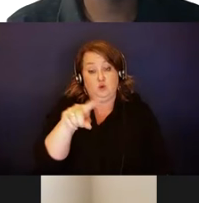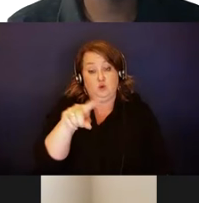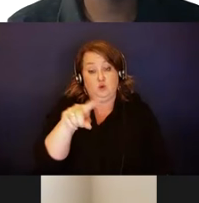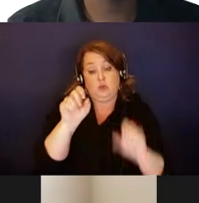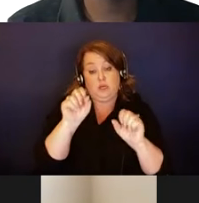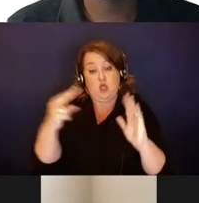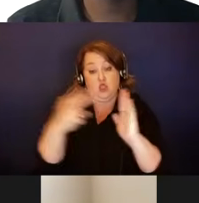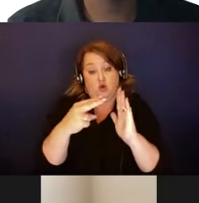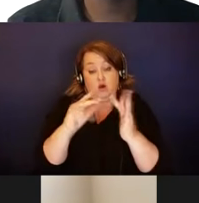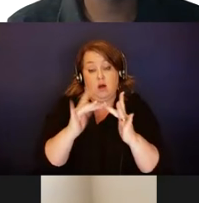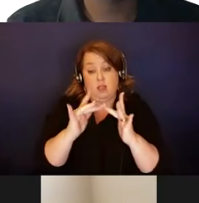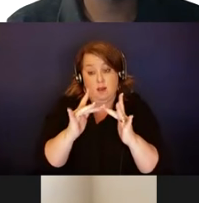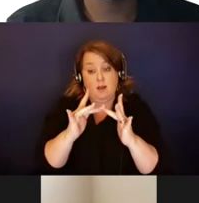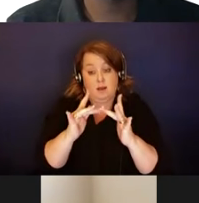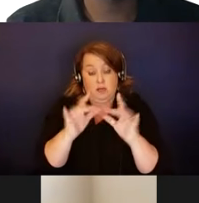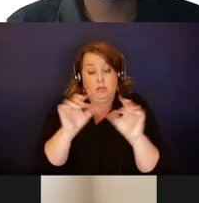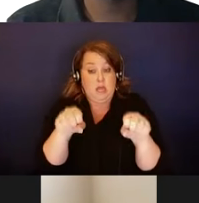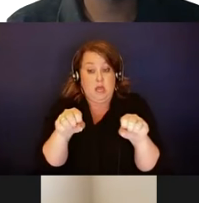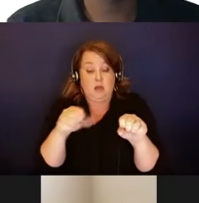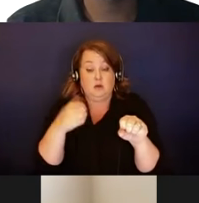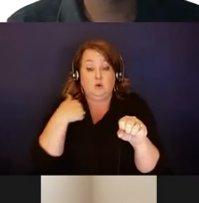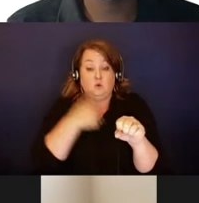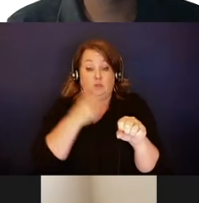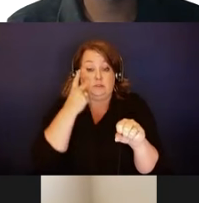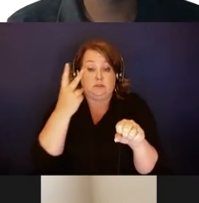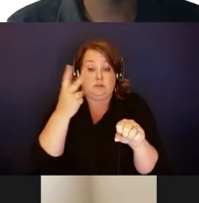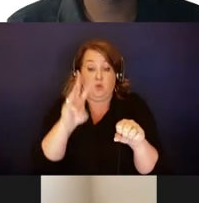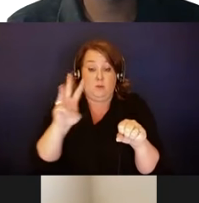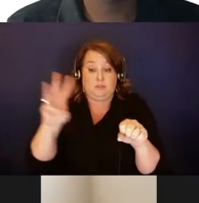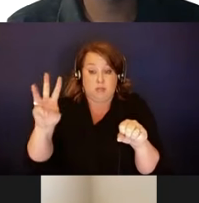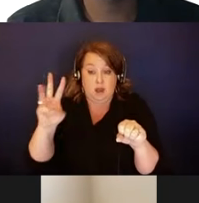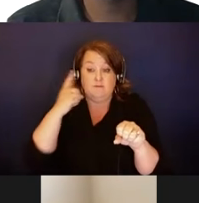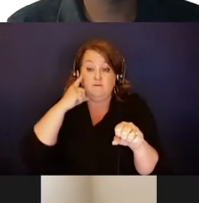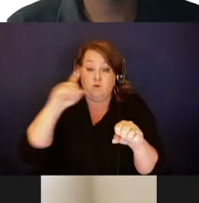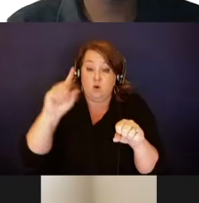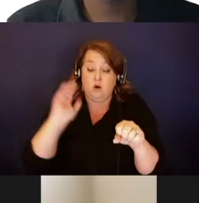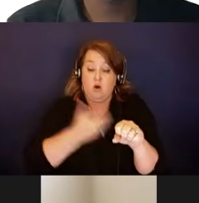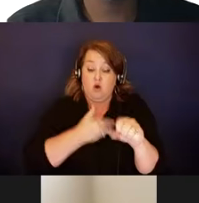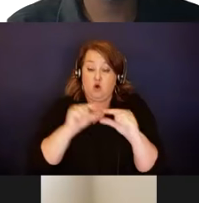online, we have websites for our groups, and